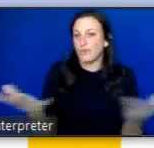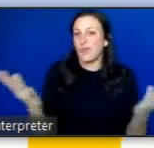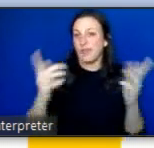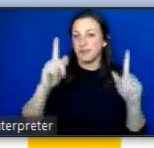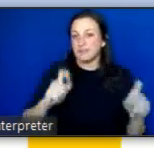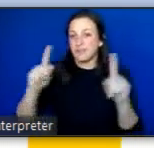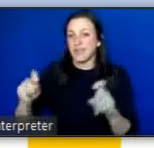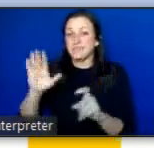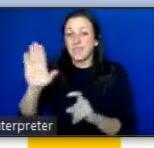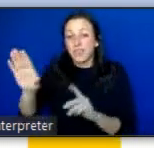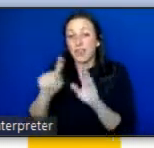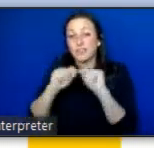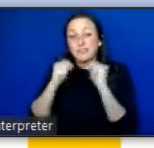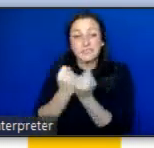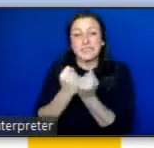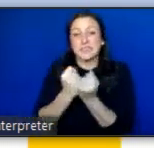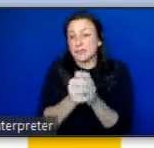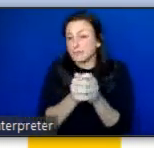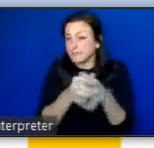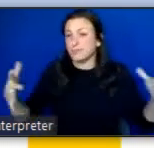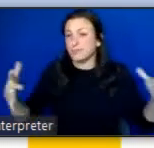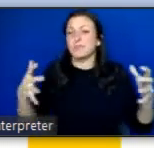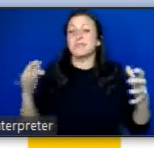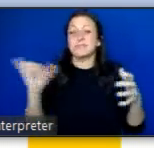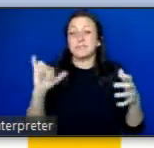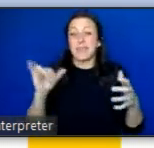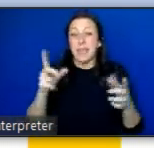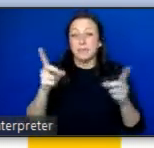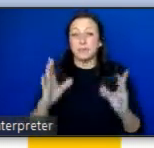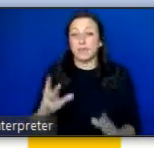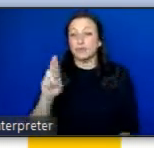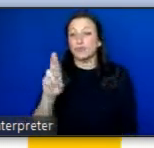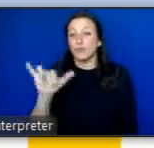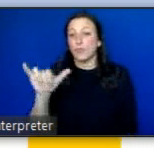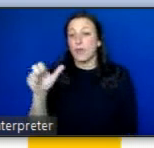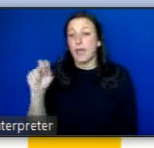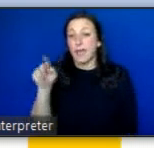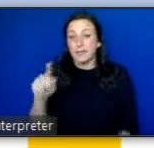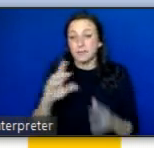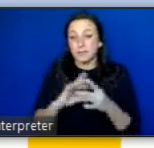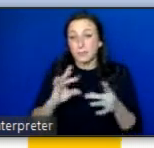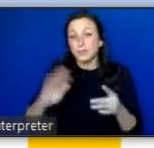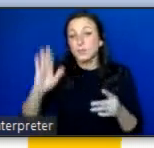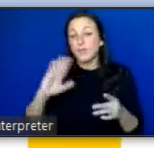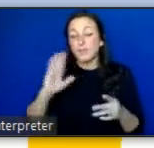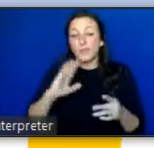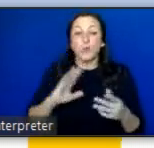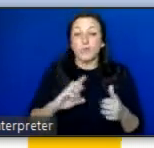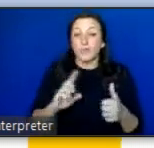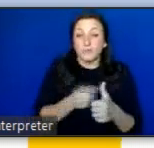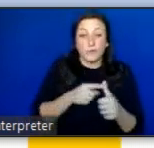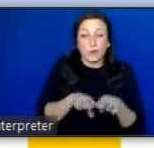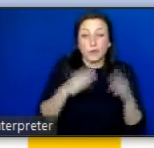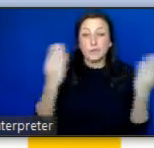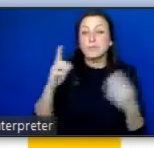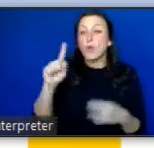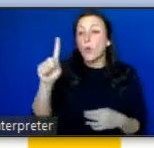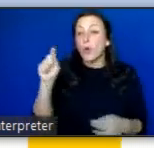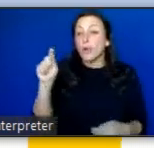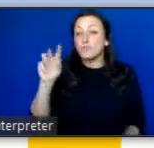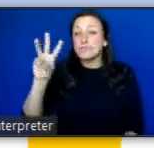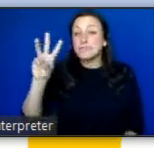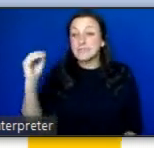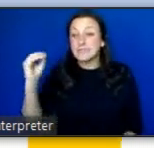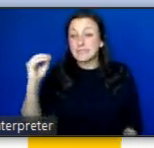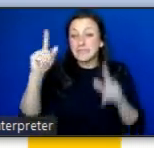scaled massively, as Director Ryan indicated earlier, to go from starting out at 160